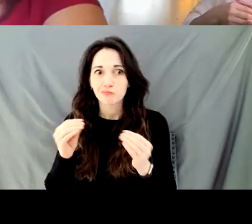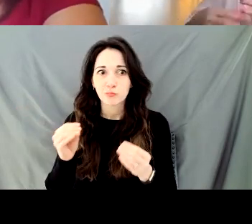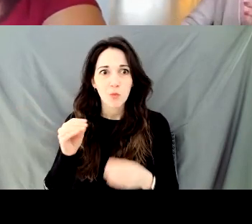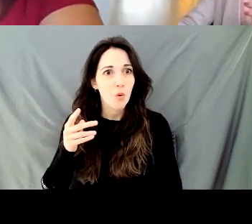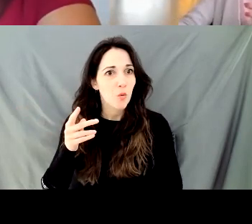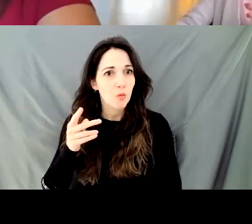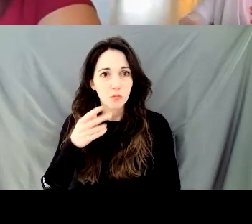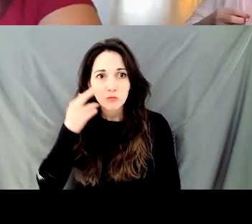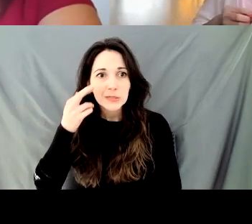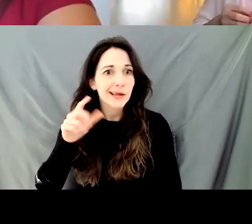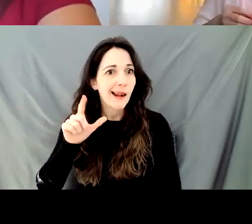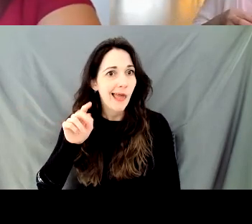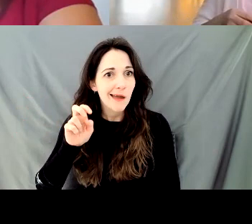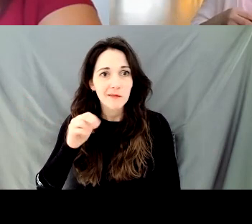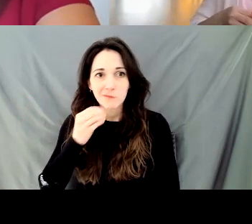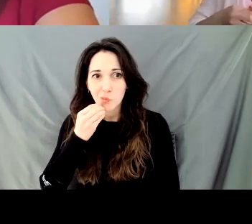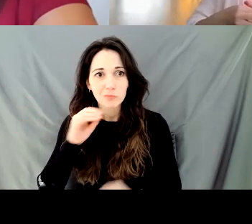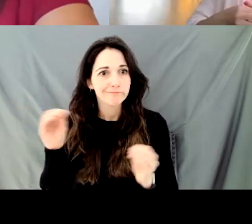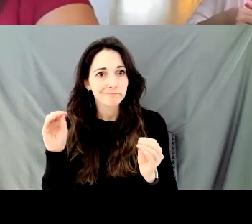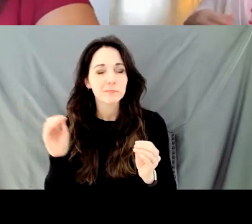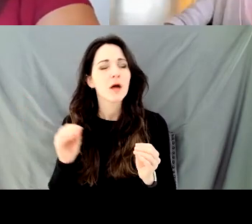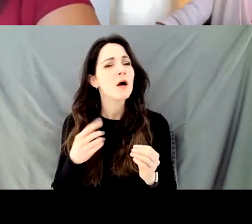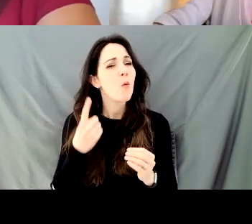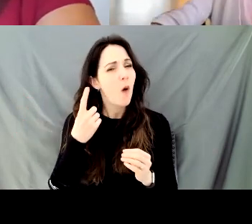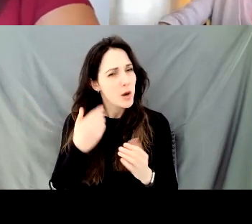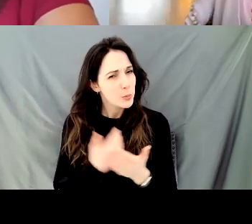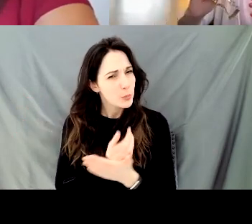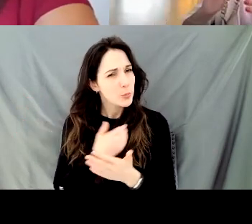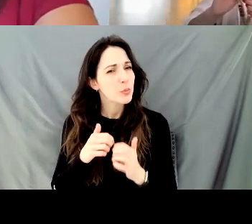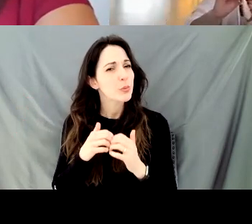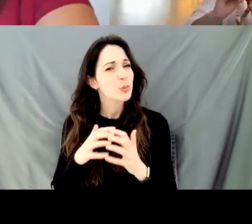that a person who has connections to RIT opened up, but